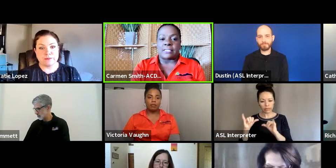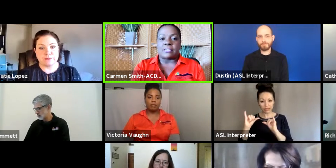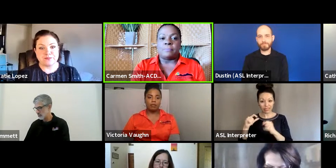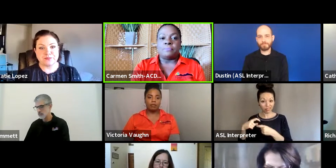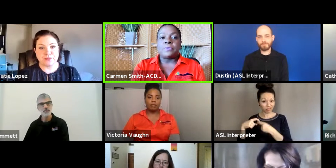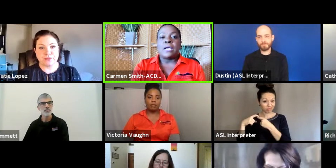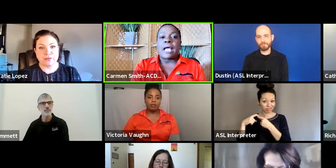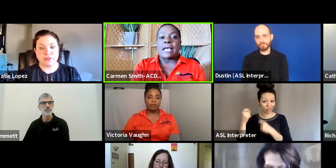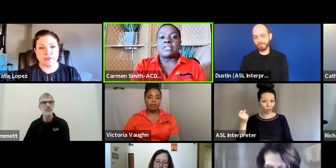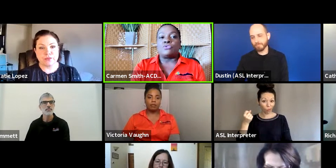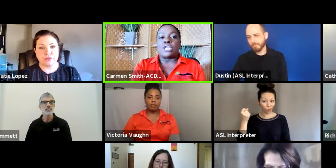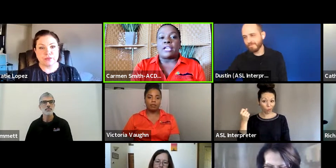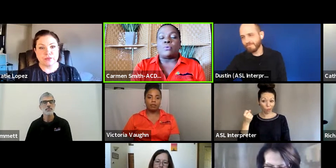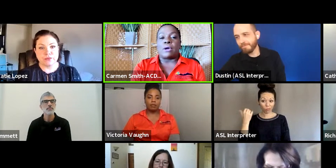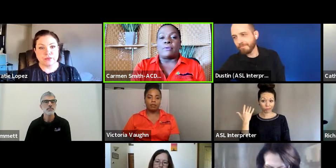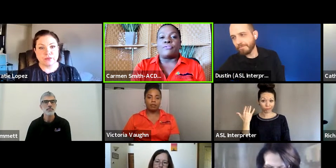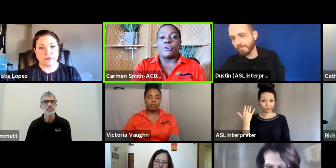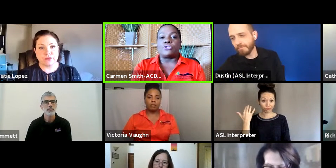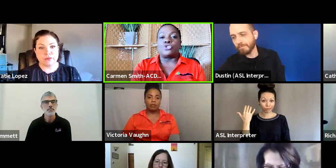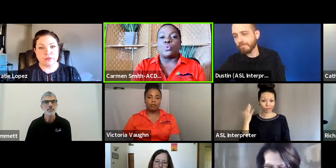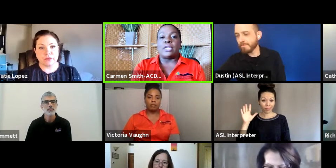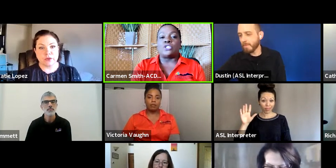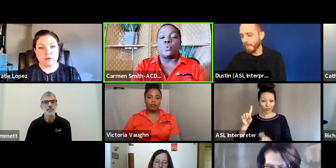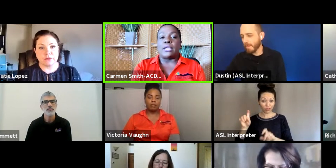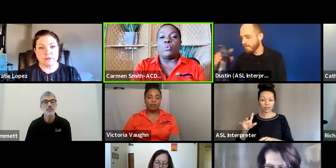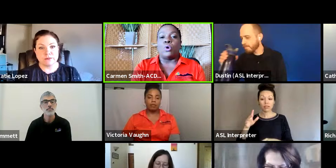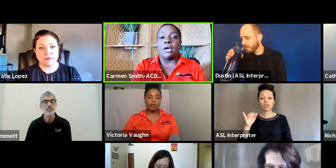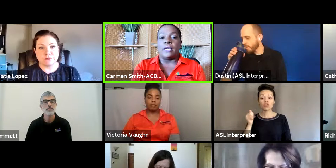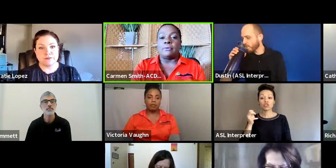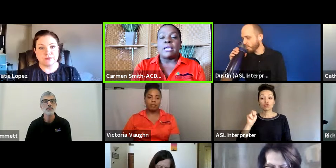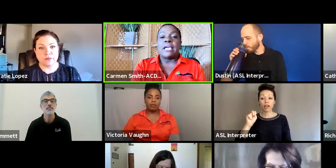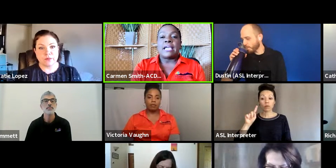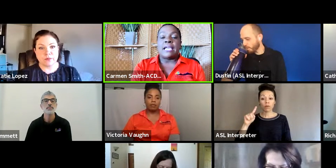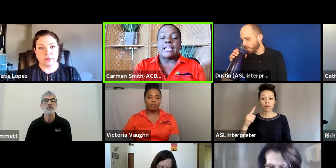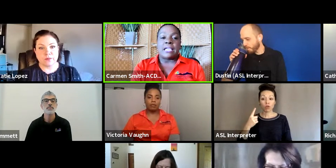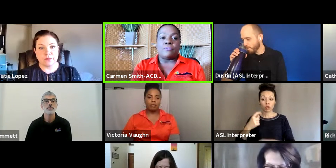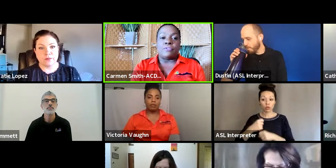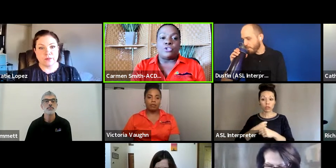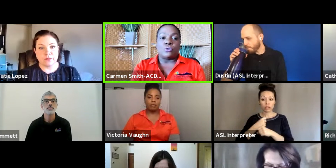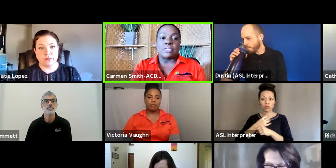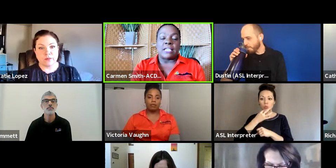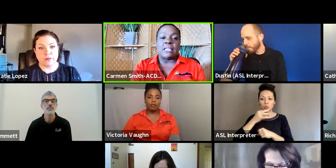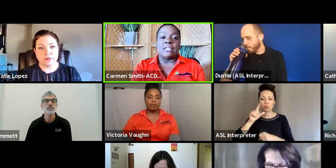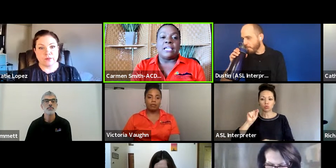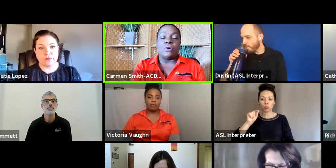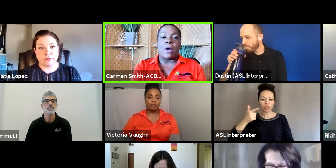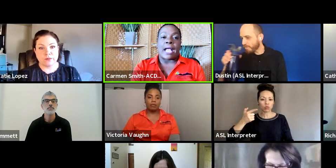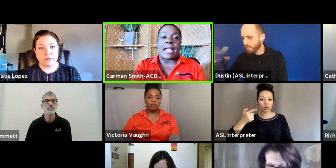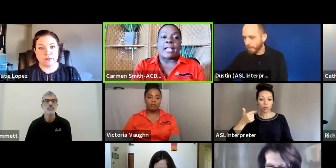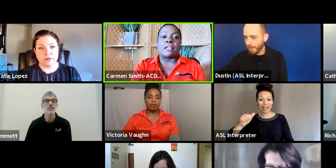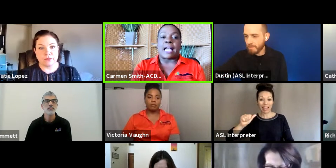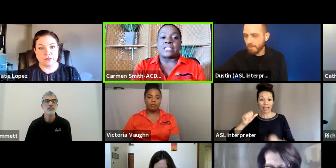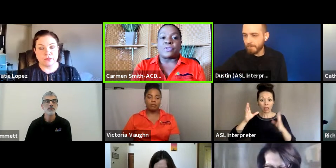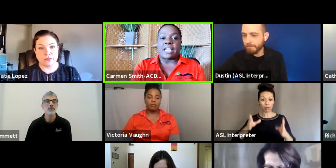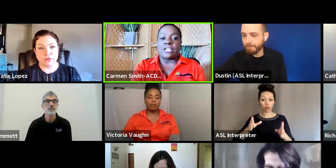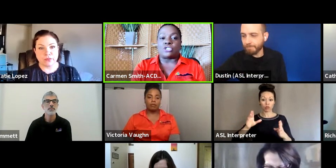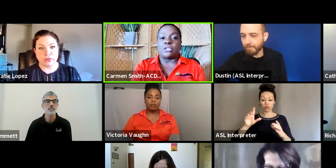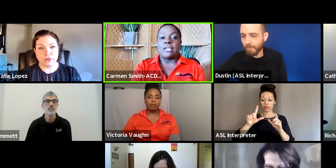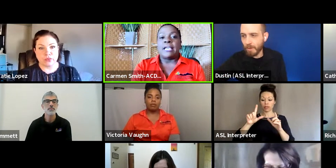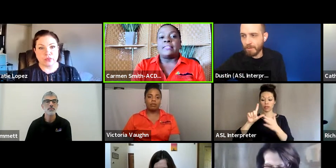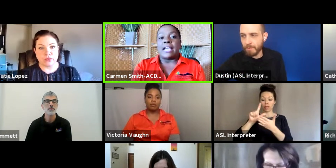hold on their test. As of January 1st, 2021, any individuals in the legal